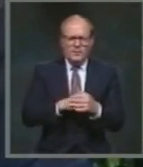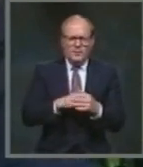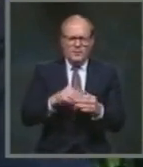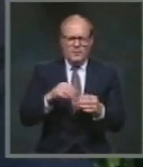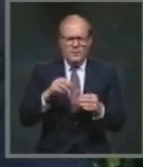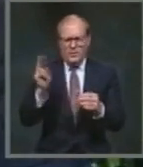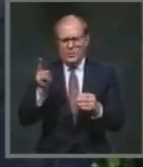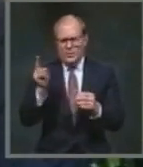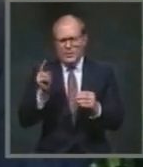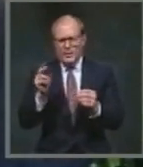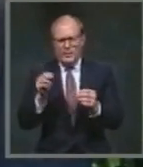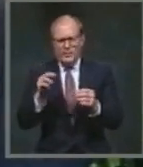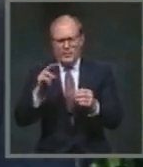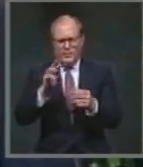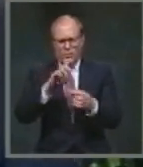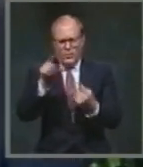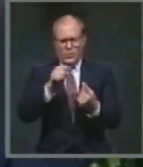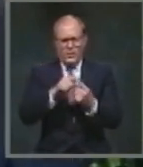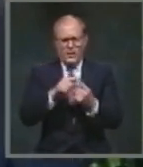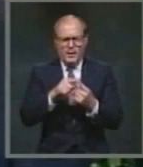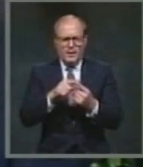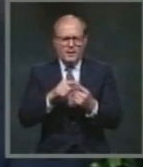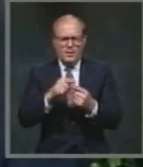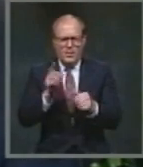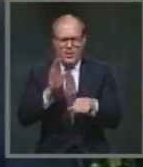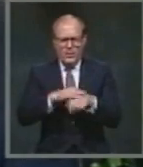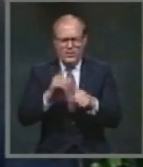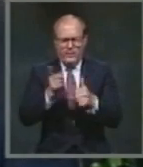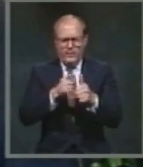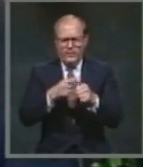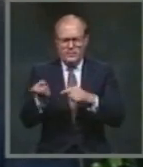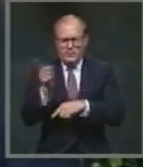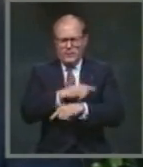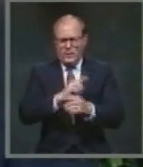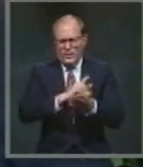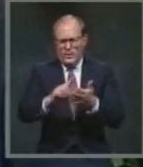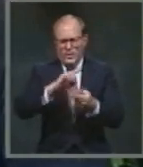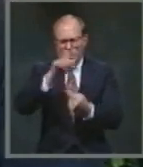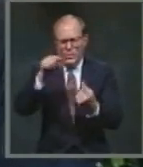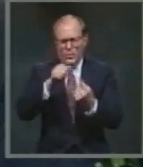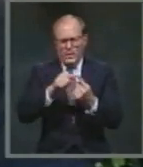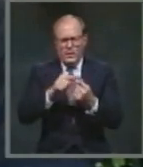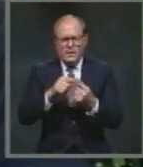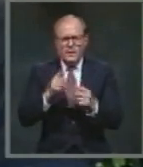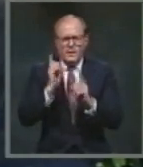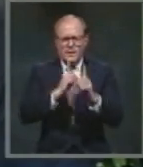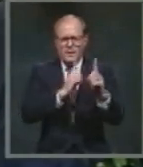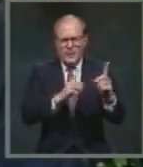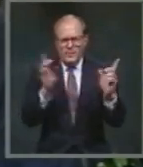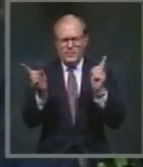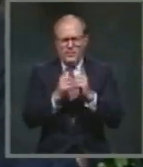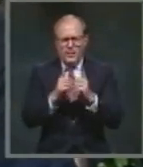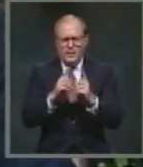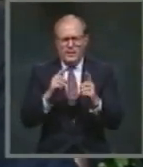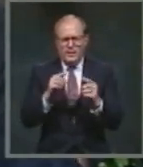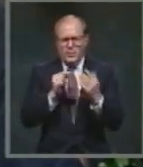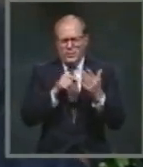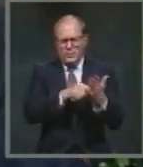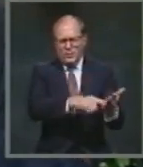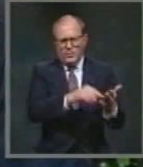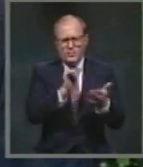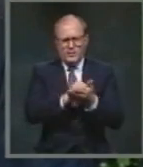passage, "upon the first day of the week when the disciples came together to break bread," indicates that the assembly